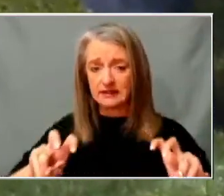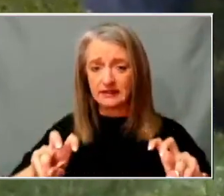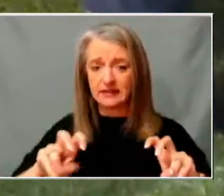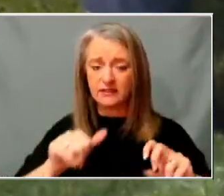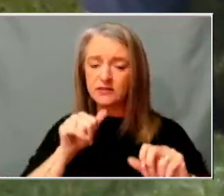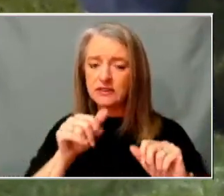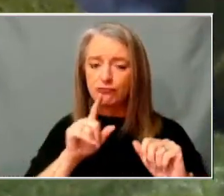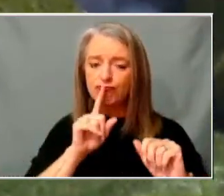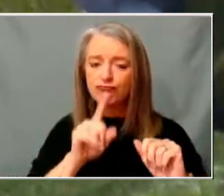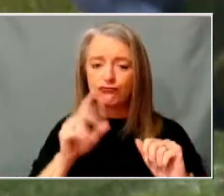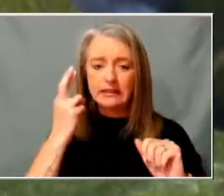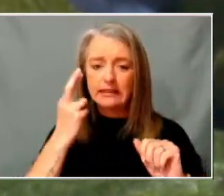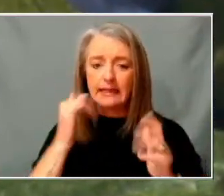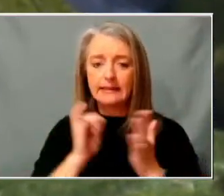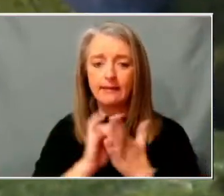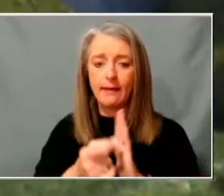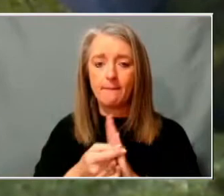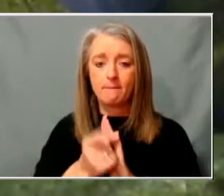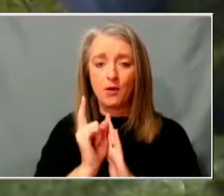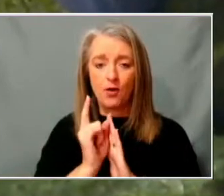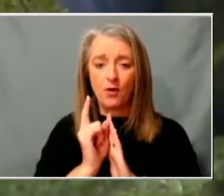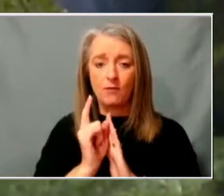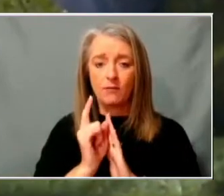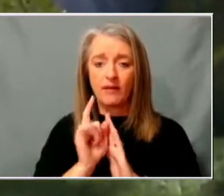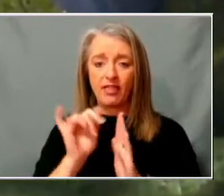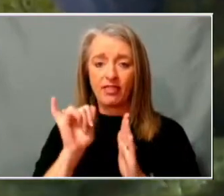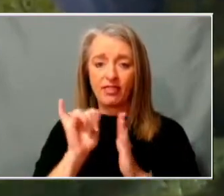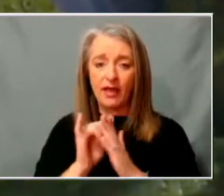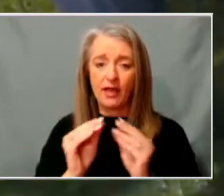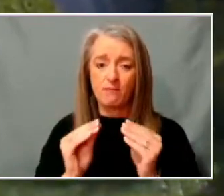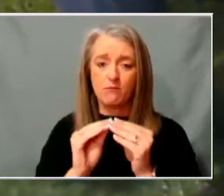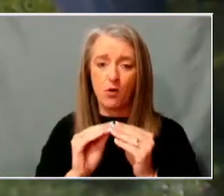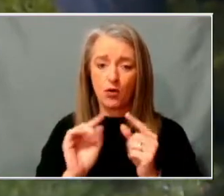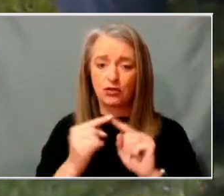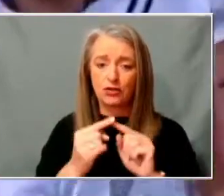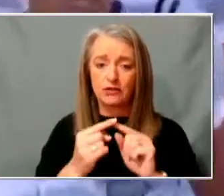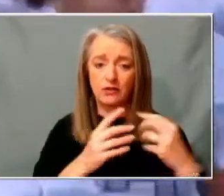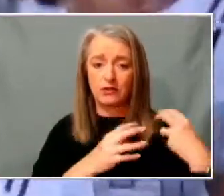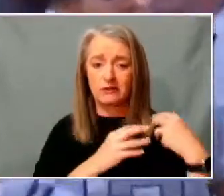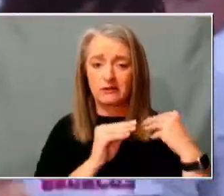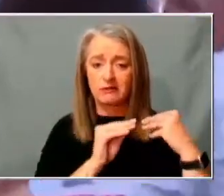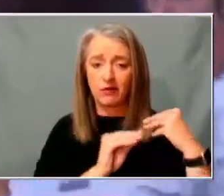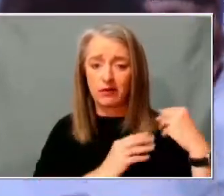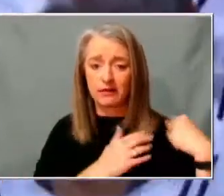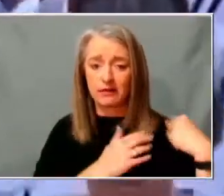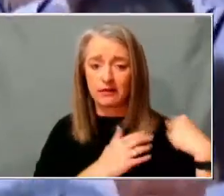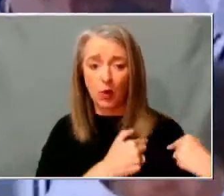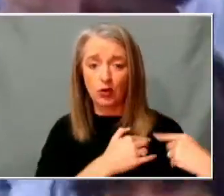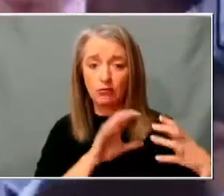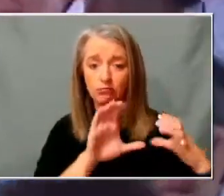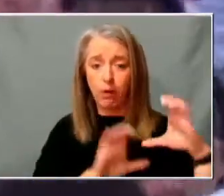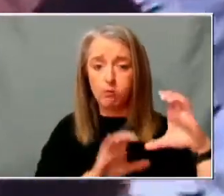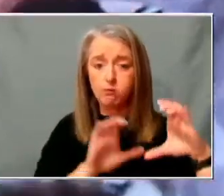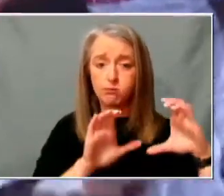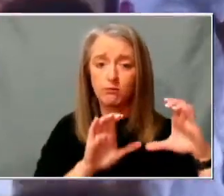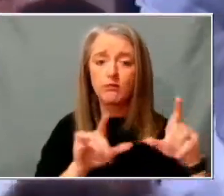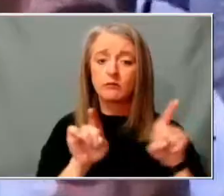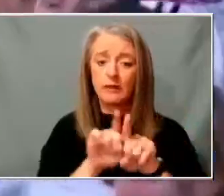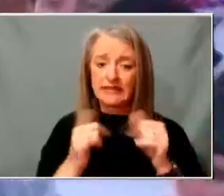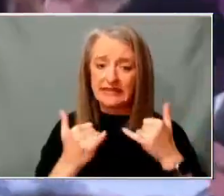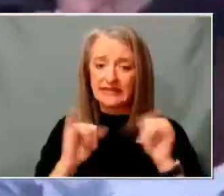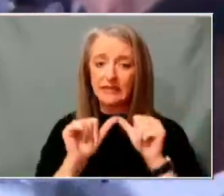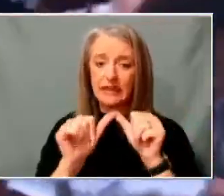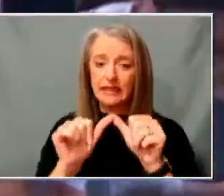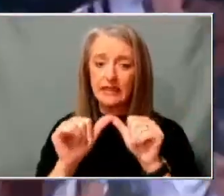realize in that moment, but the tackle did more than just dislocate his shoulder. Still, he continued to play for